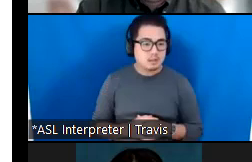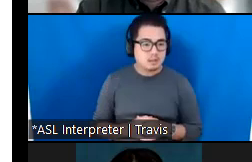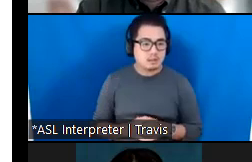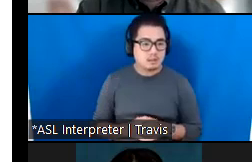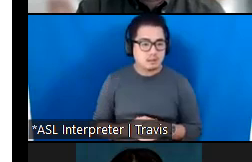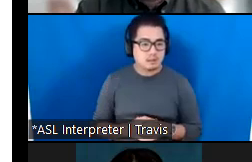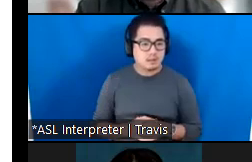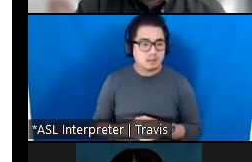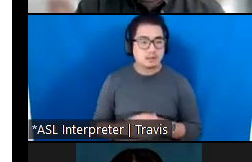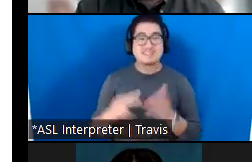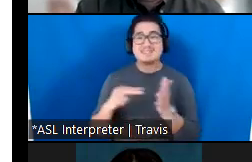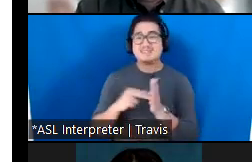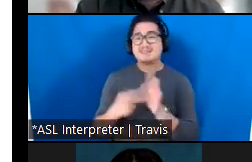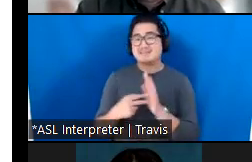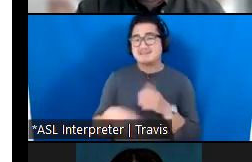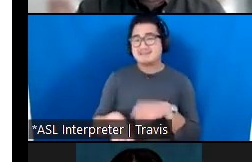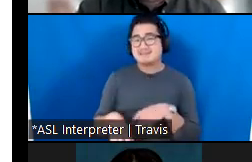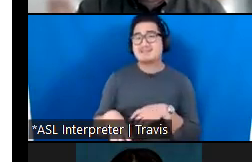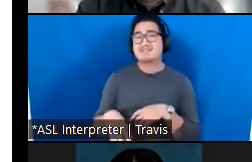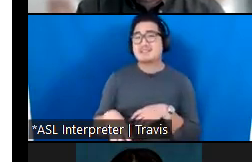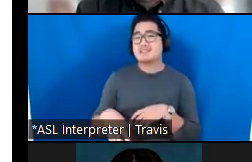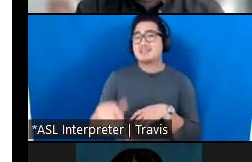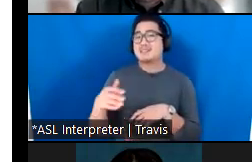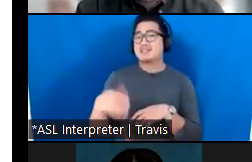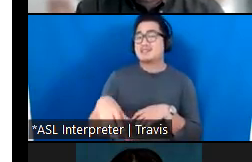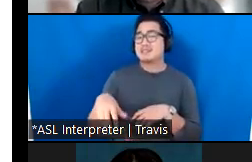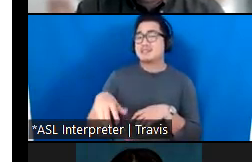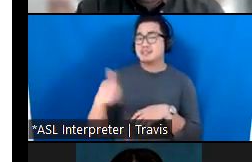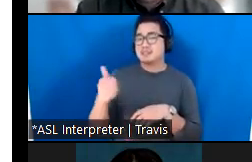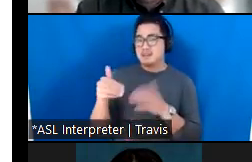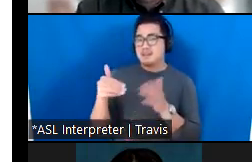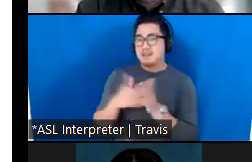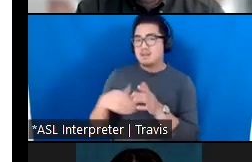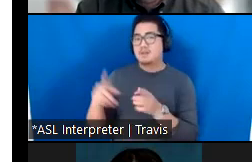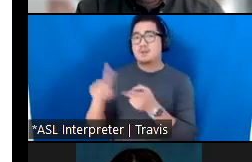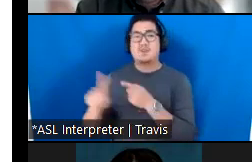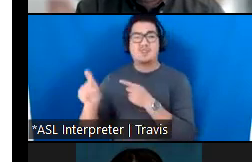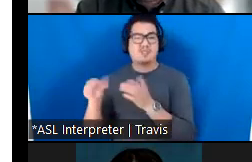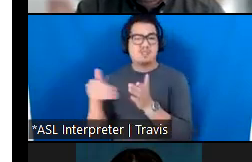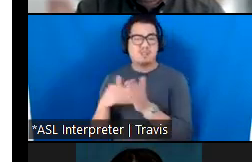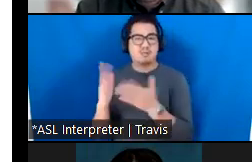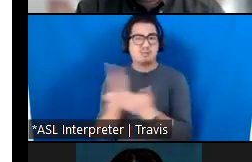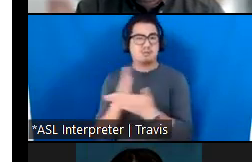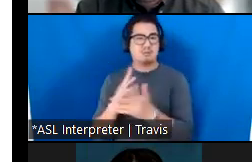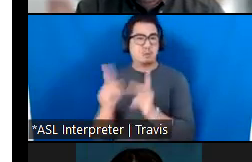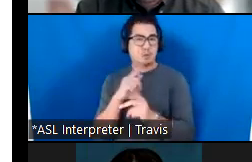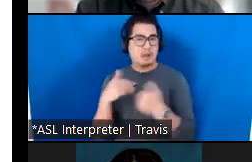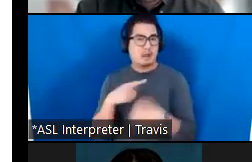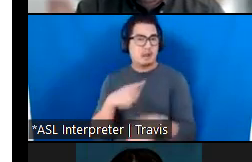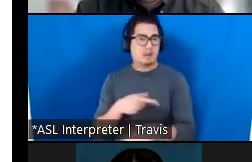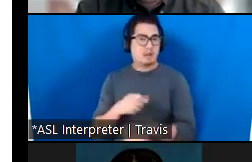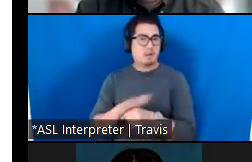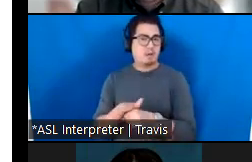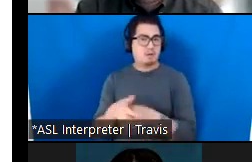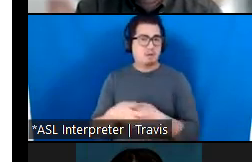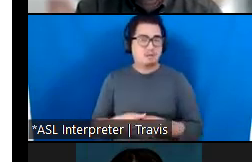of thousands to hundreds of thousands of long COVID cases in King County alone. So I think many of us hear of people in our